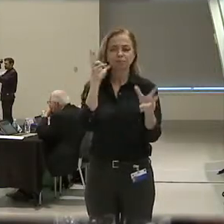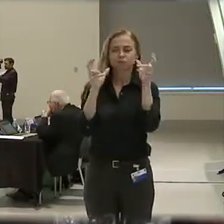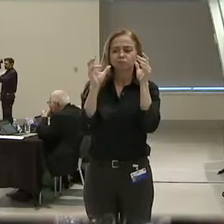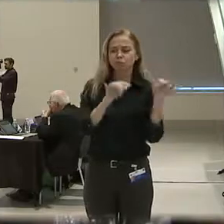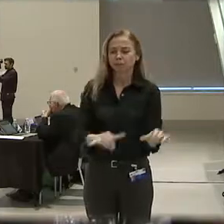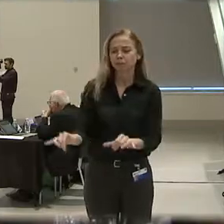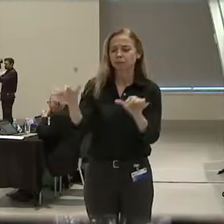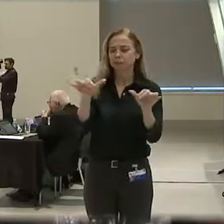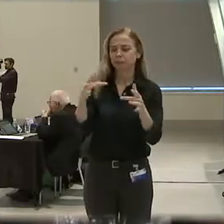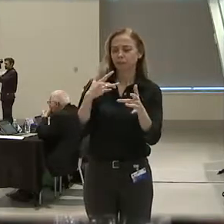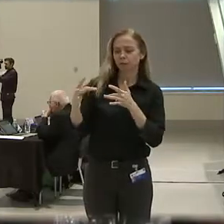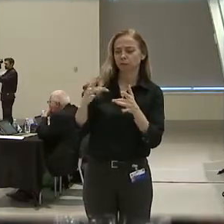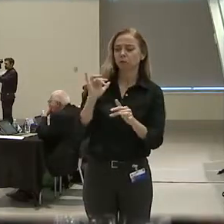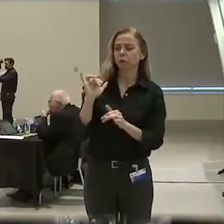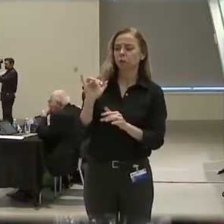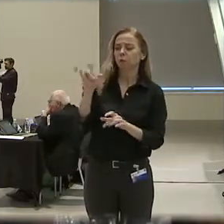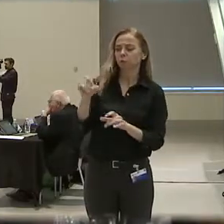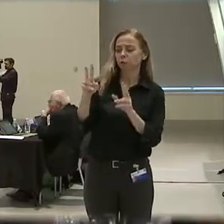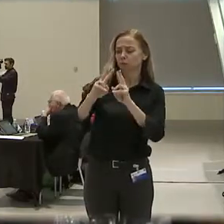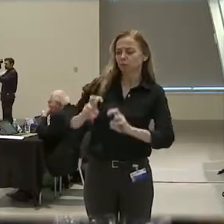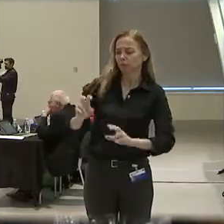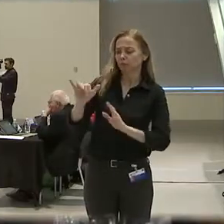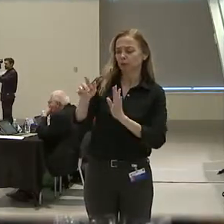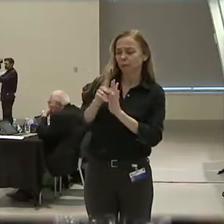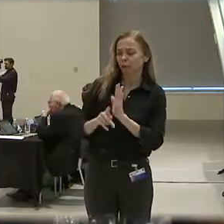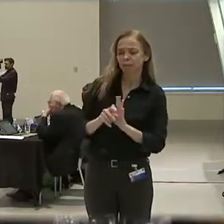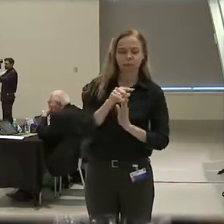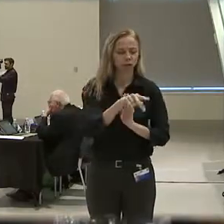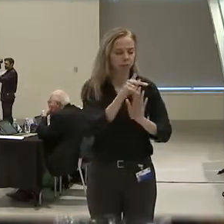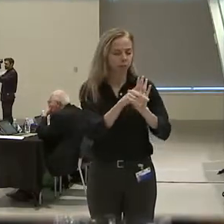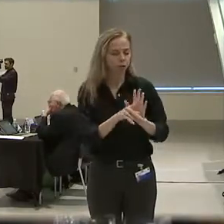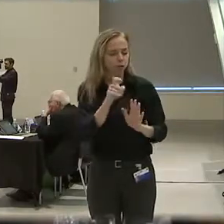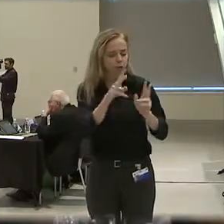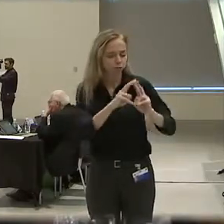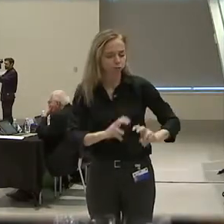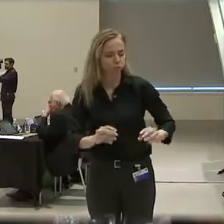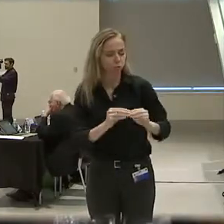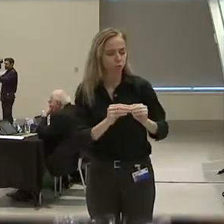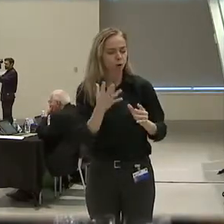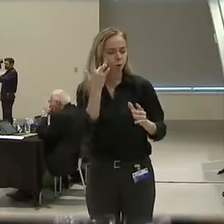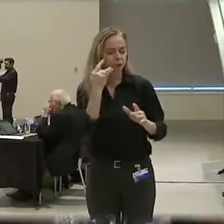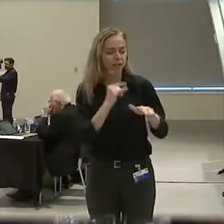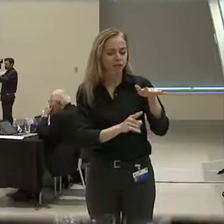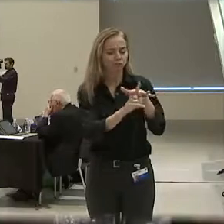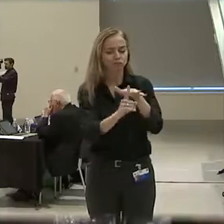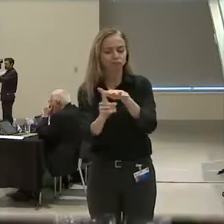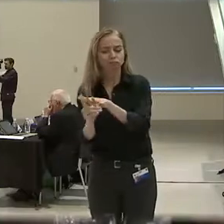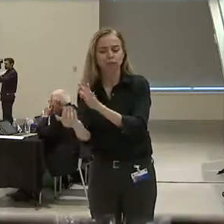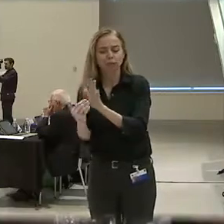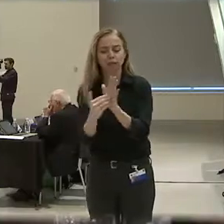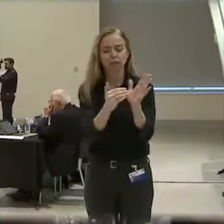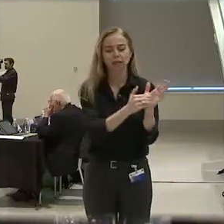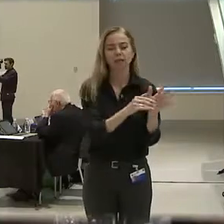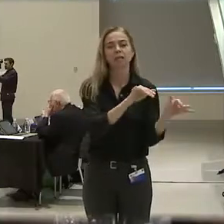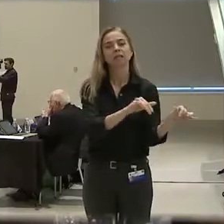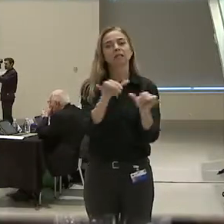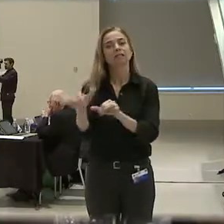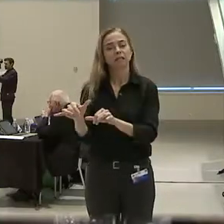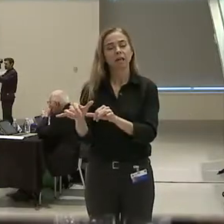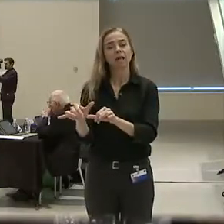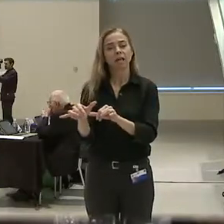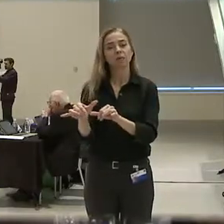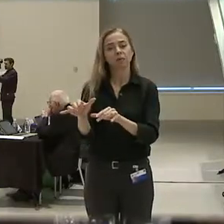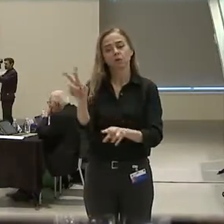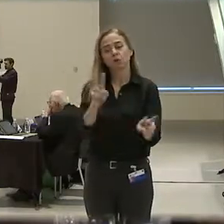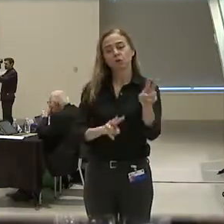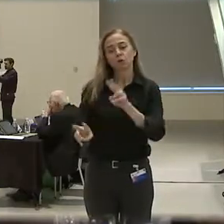inform, maybe we should look at this policy or that policy because this is something that keeps coming up again and again. And the same with looking,